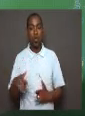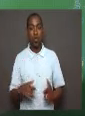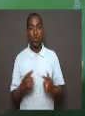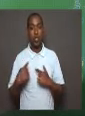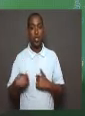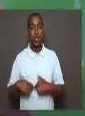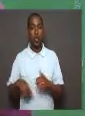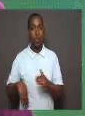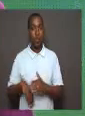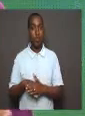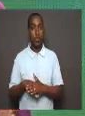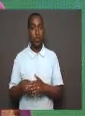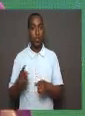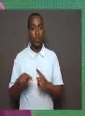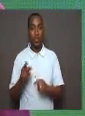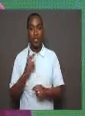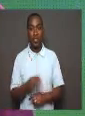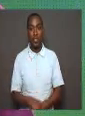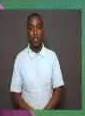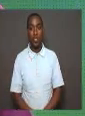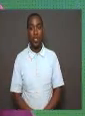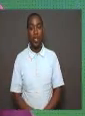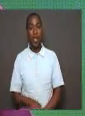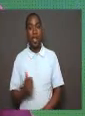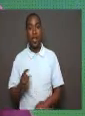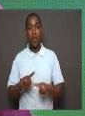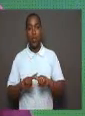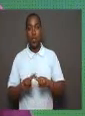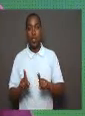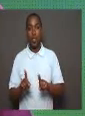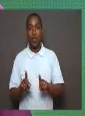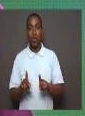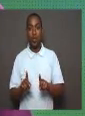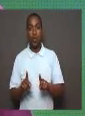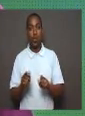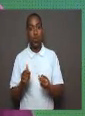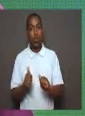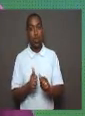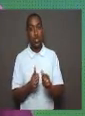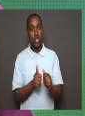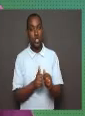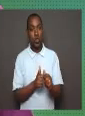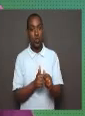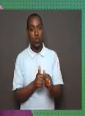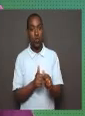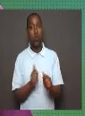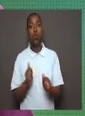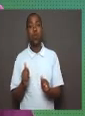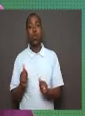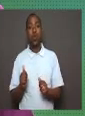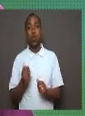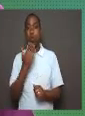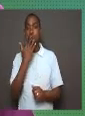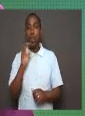is affected, and we identified the procedure for properly measuring